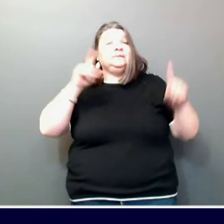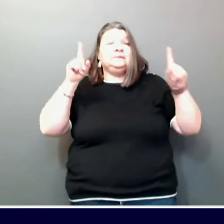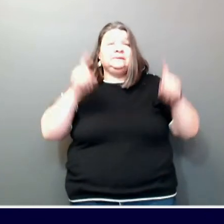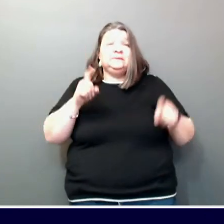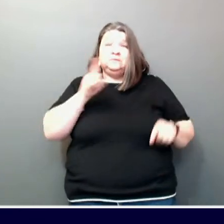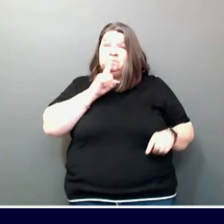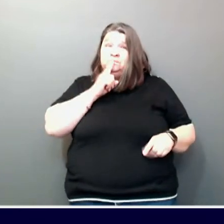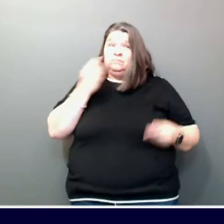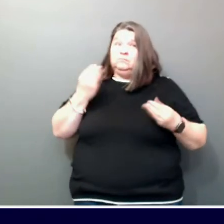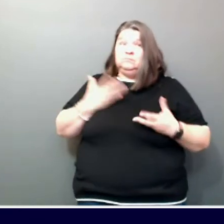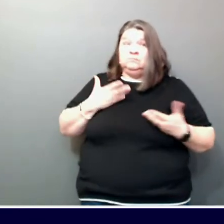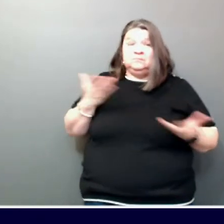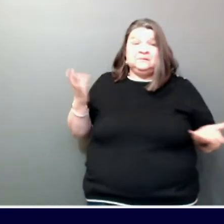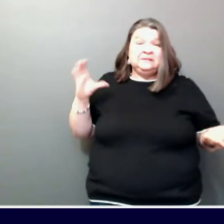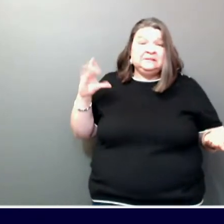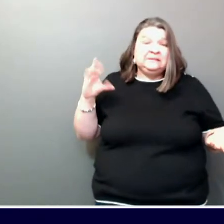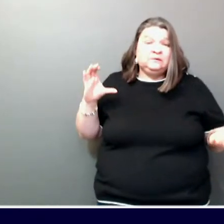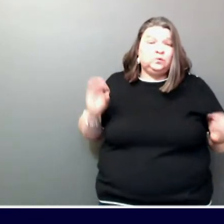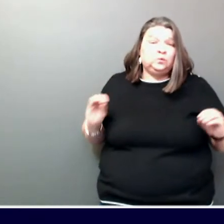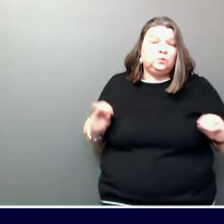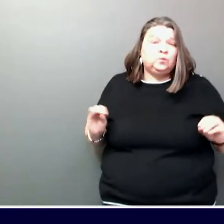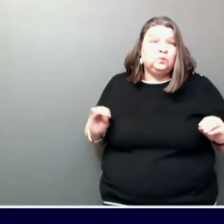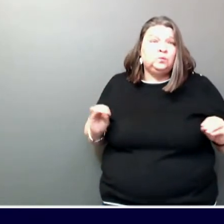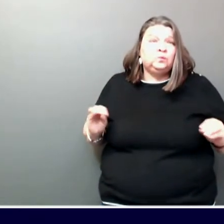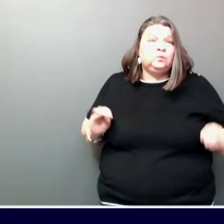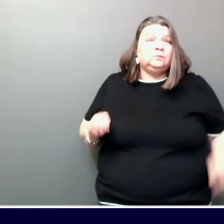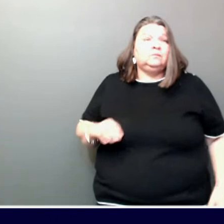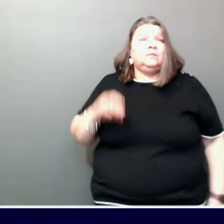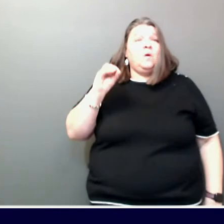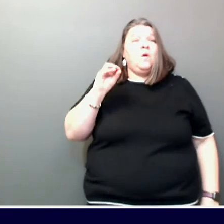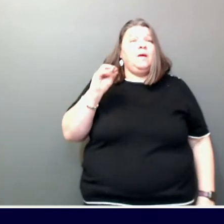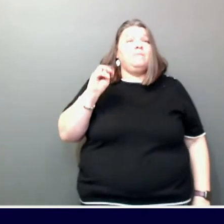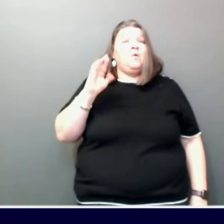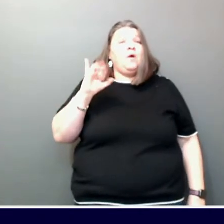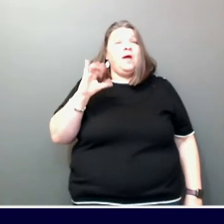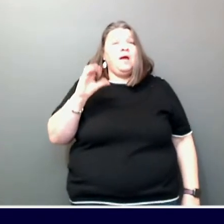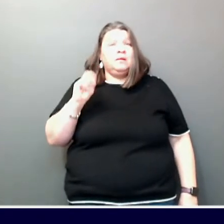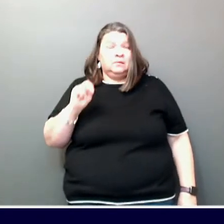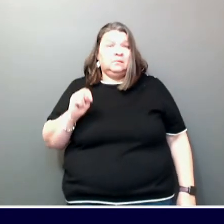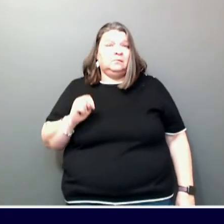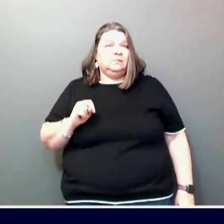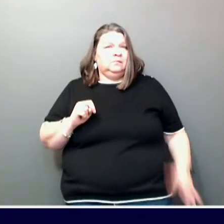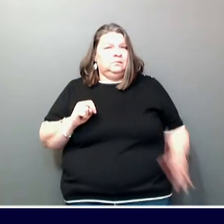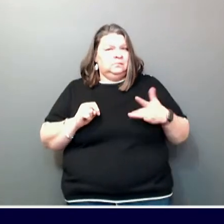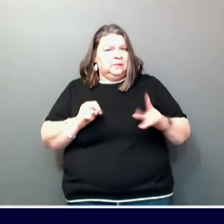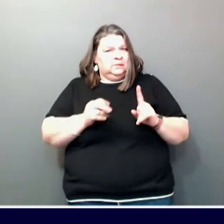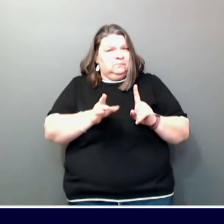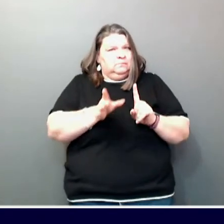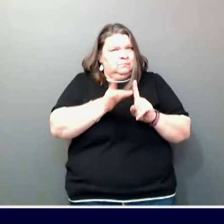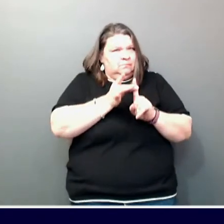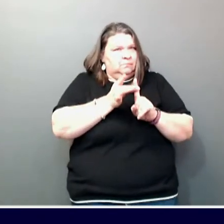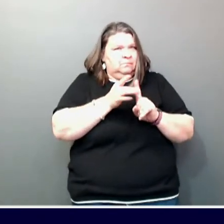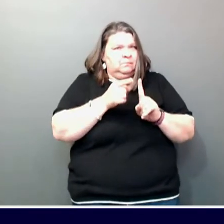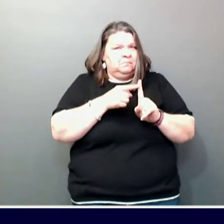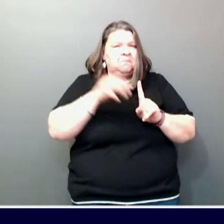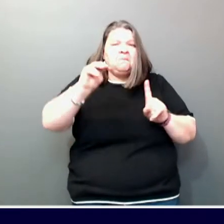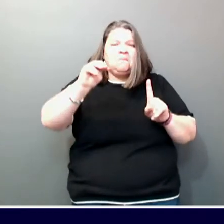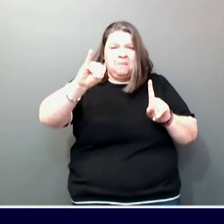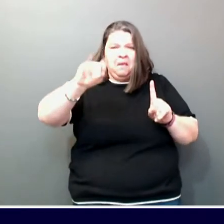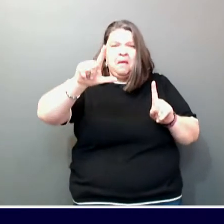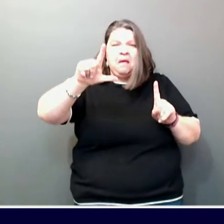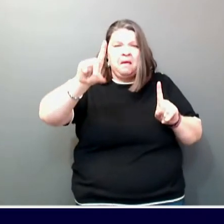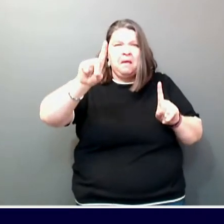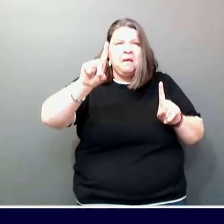being Omicron, it's milder on an individual level. That, coupled with higher rates of vaccination, mean that more people